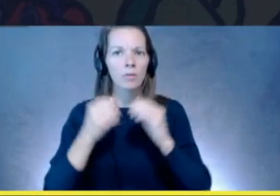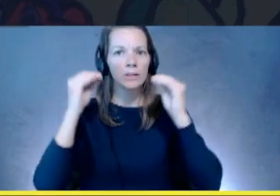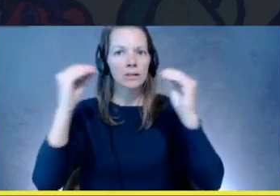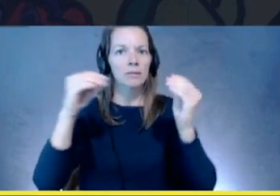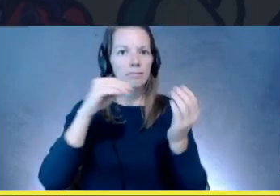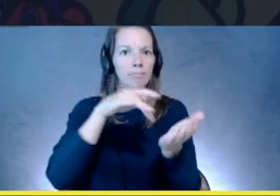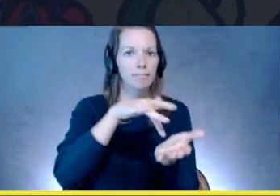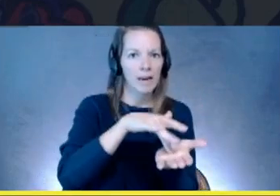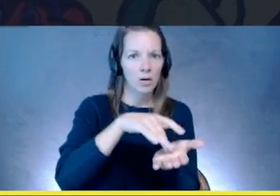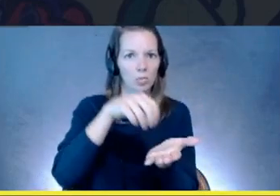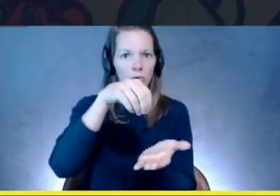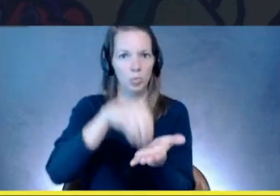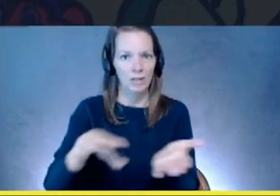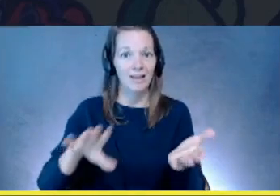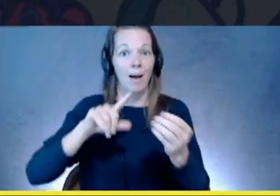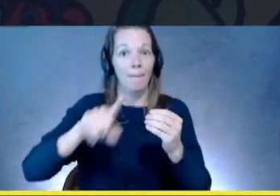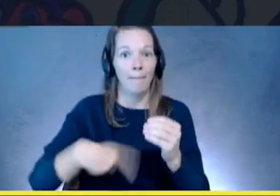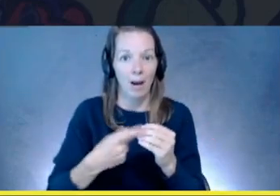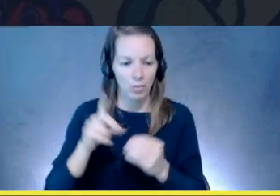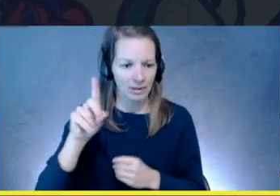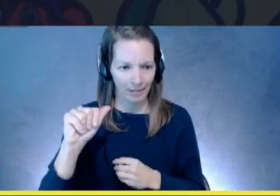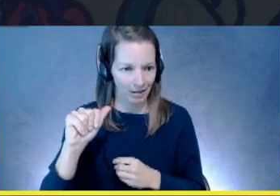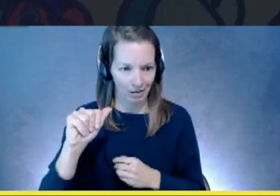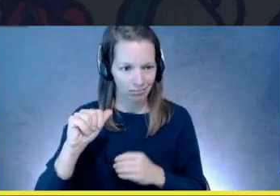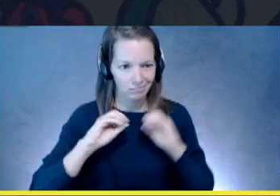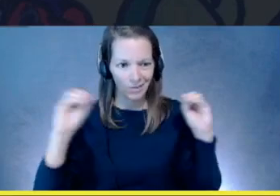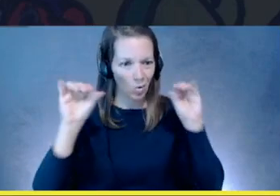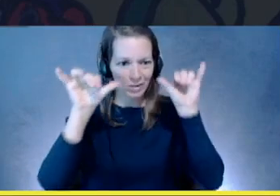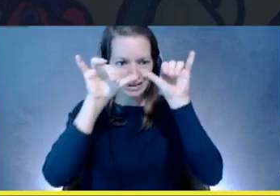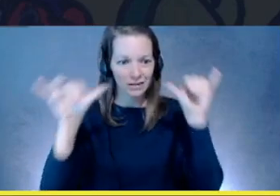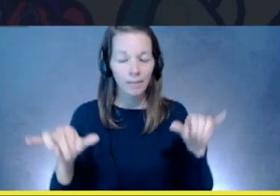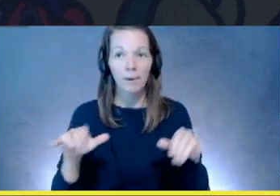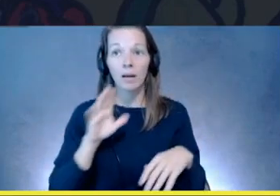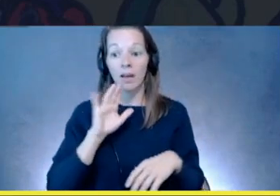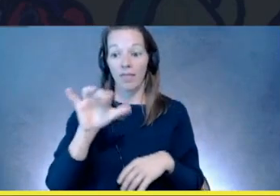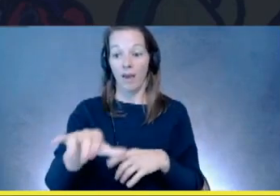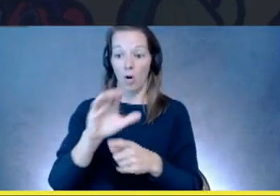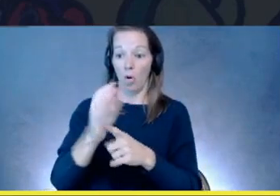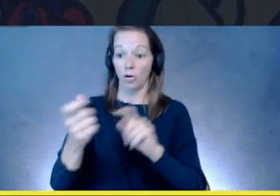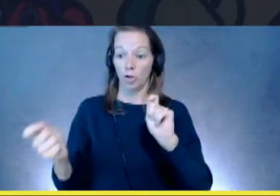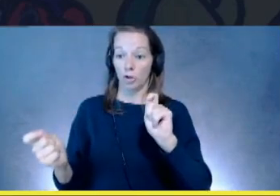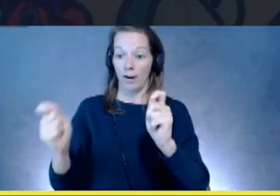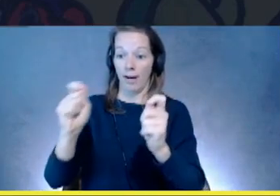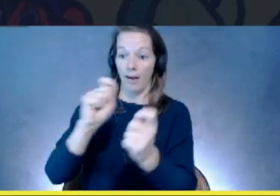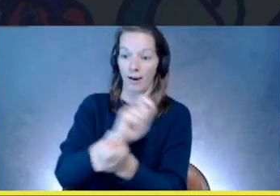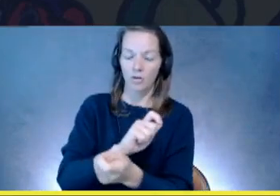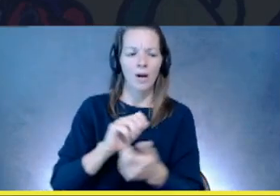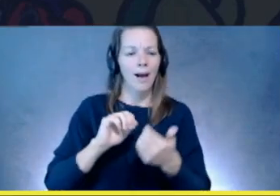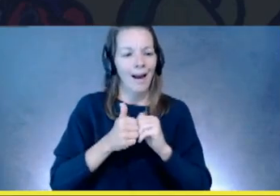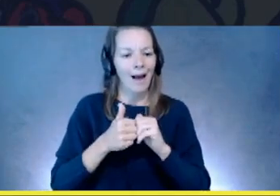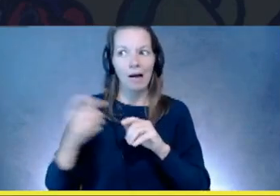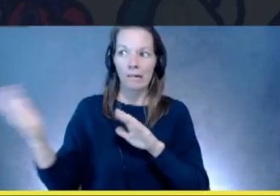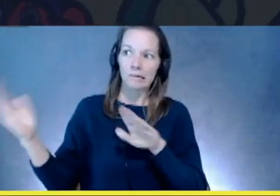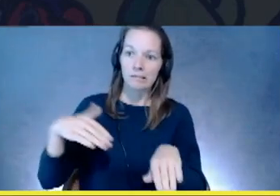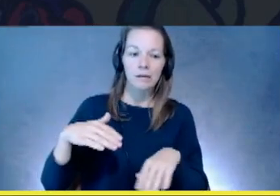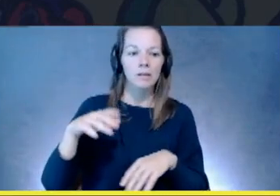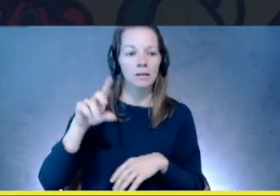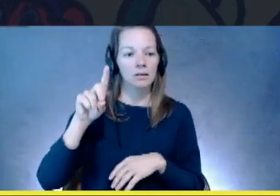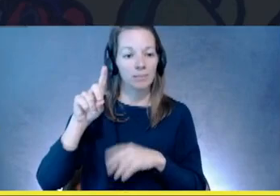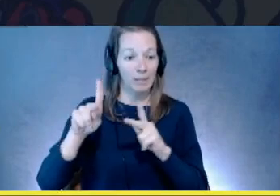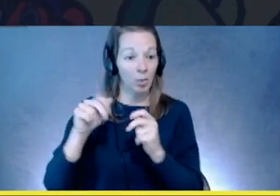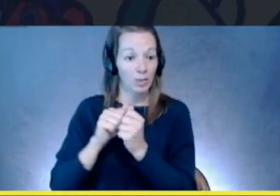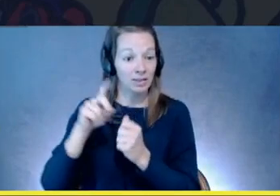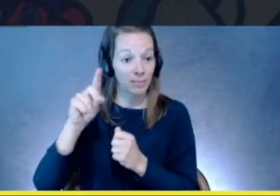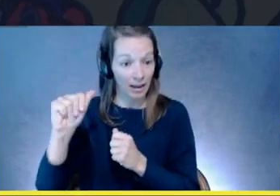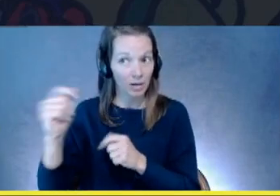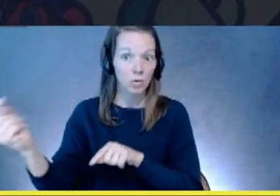about disability? Because part of that and part of changing the culture is how we're going to get more people with disability to come into the field. So it's really